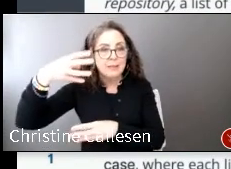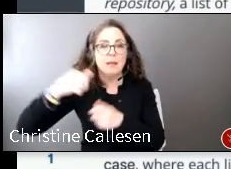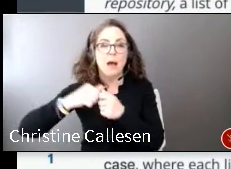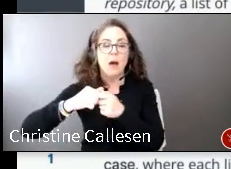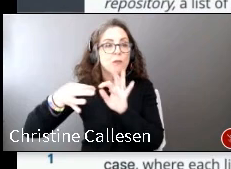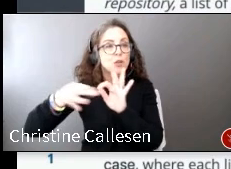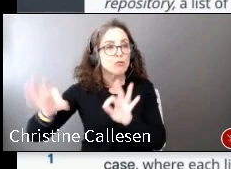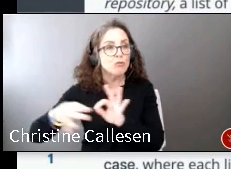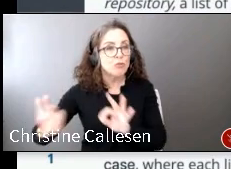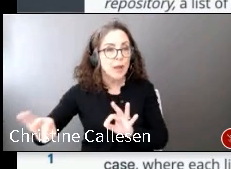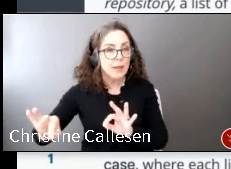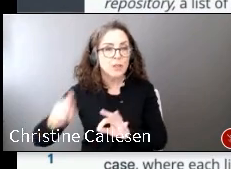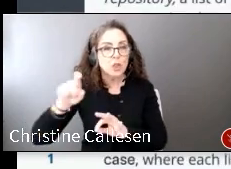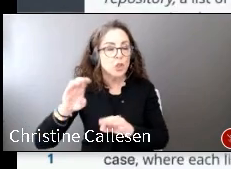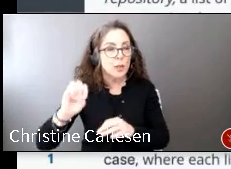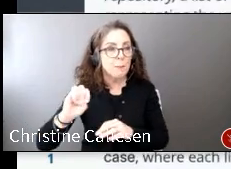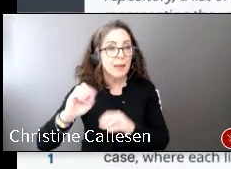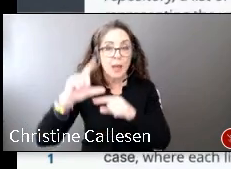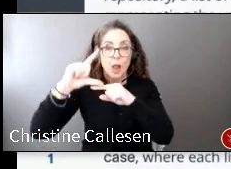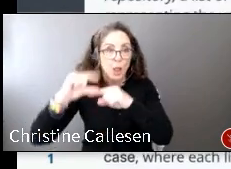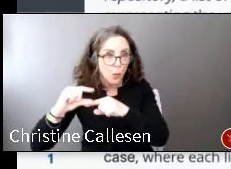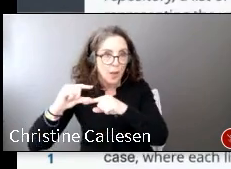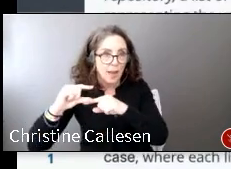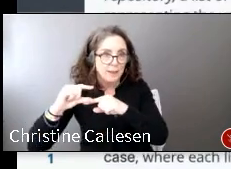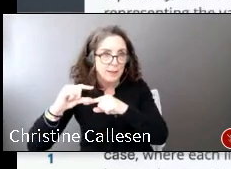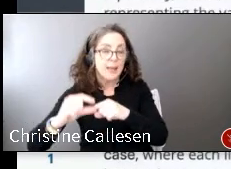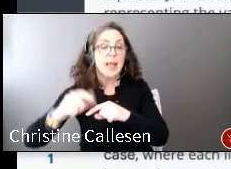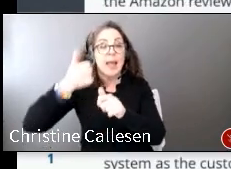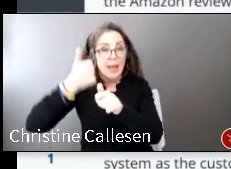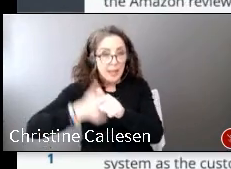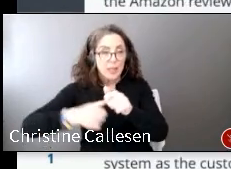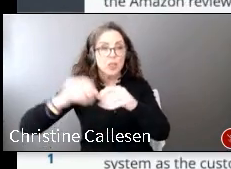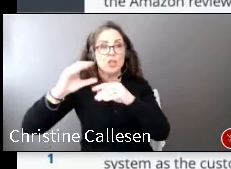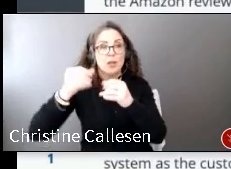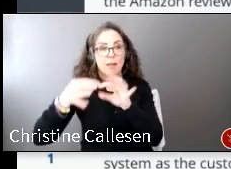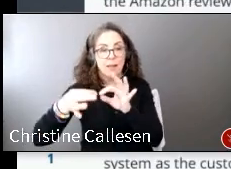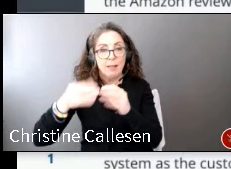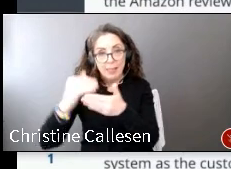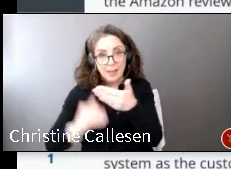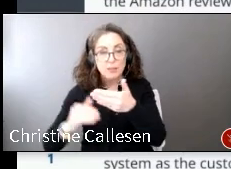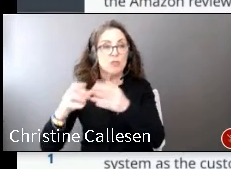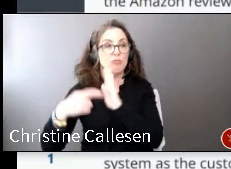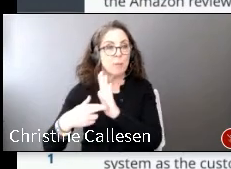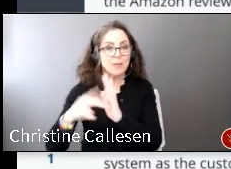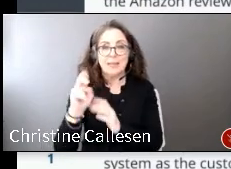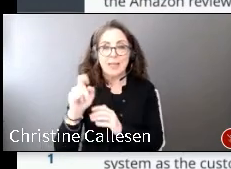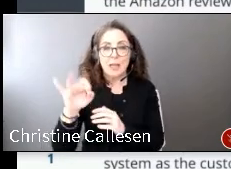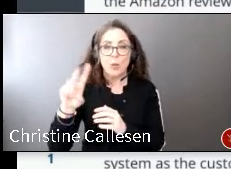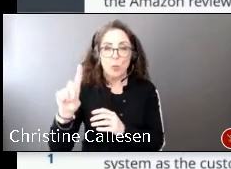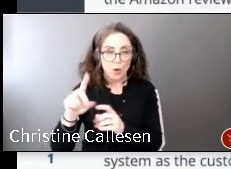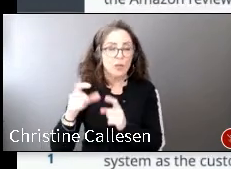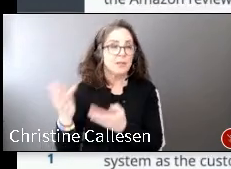strings, and it should be in lowercase, where each list represents the keyword suggestions made by the system as the